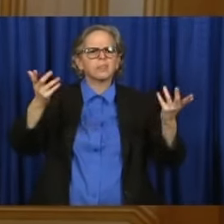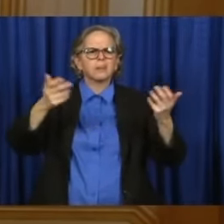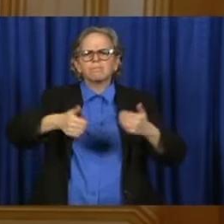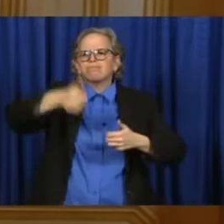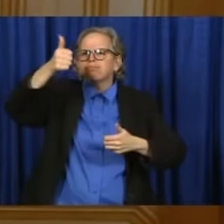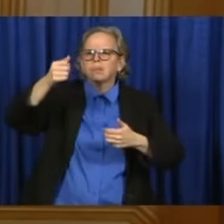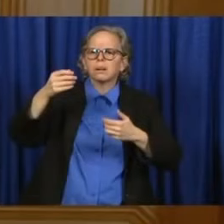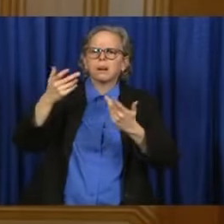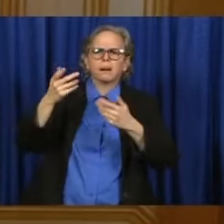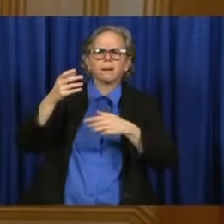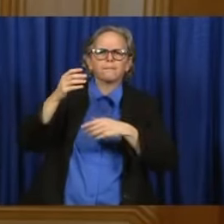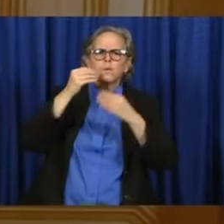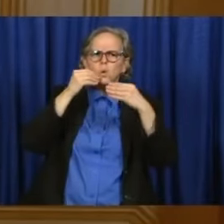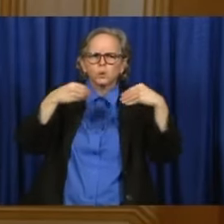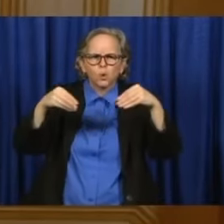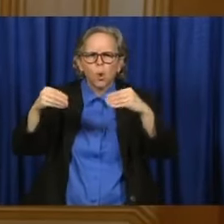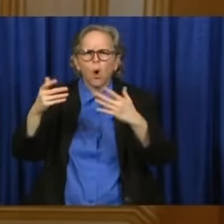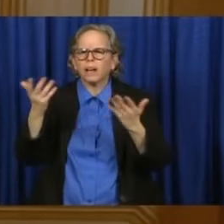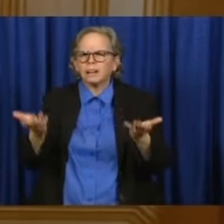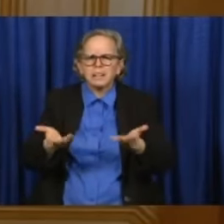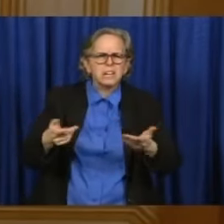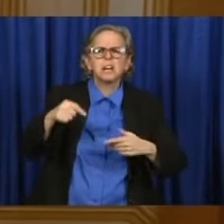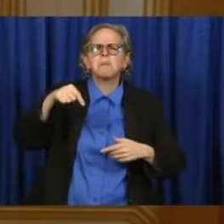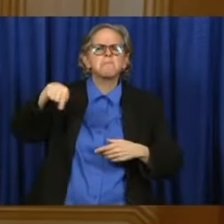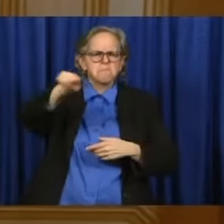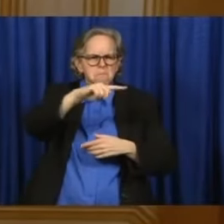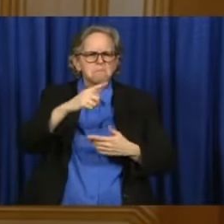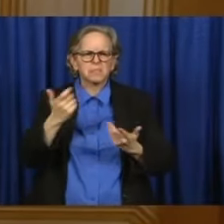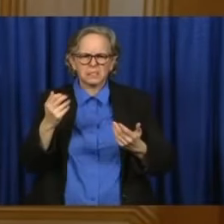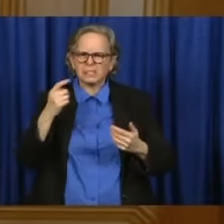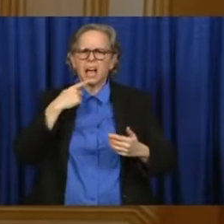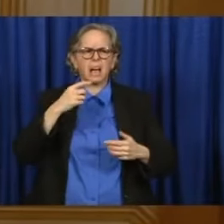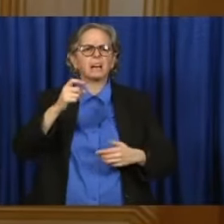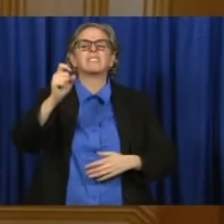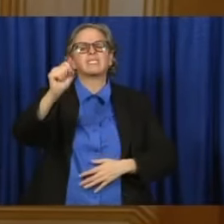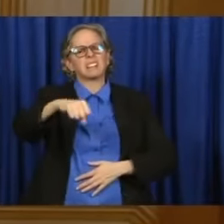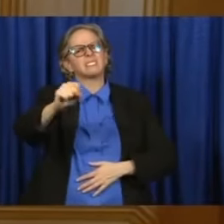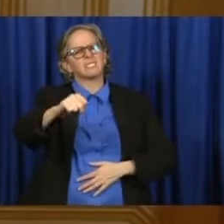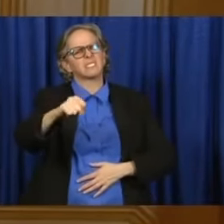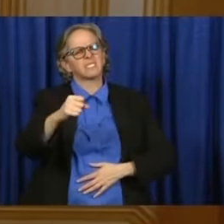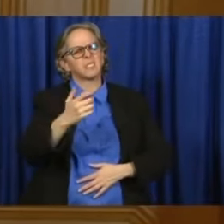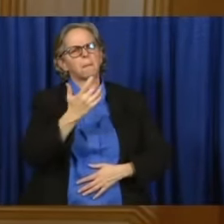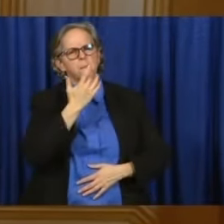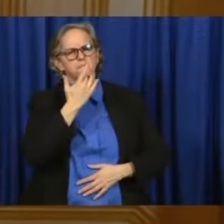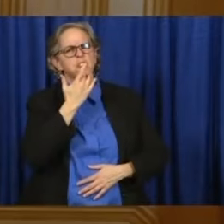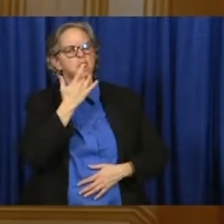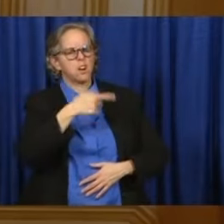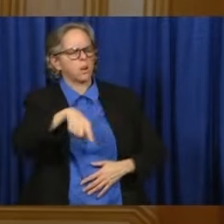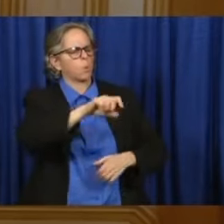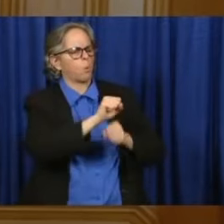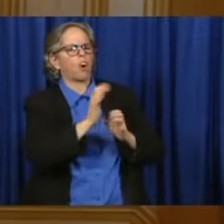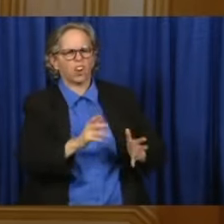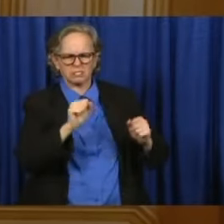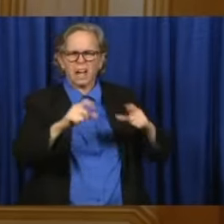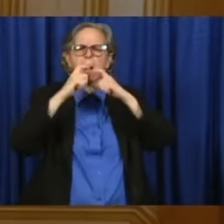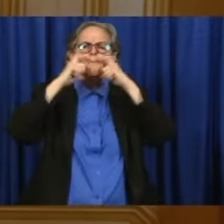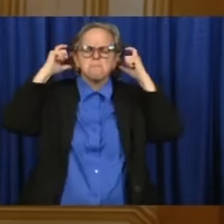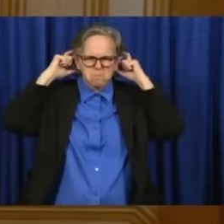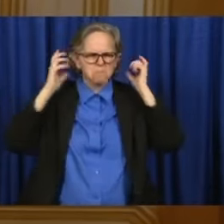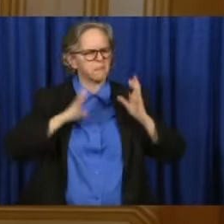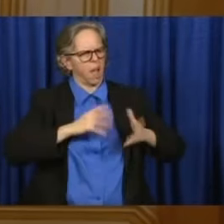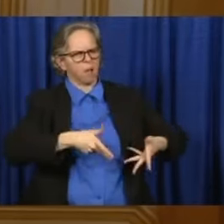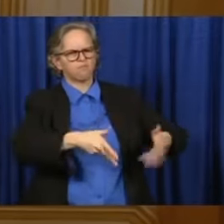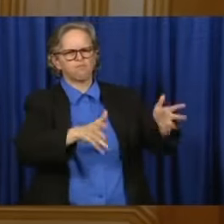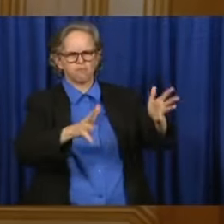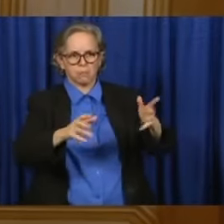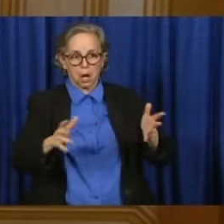Ohio today, and he said that their employees have the permission to wear these. So I would encourage anybody in retail, if